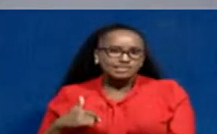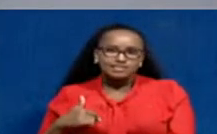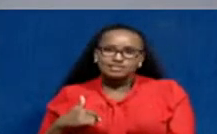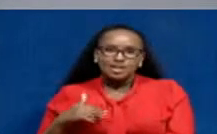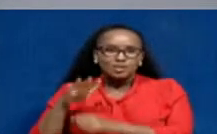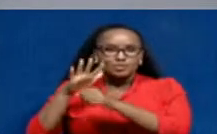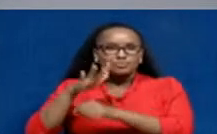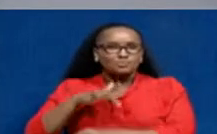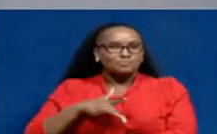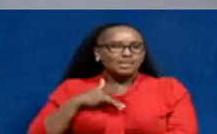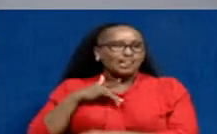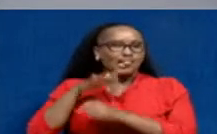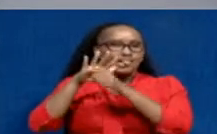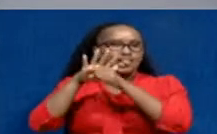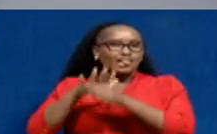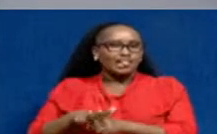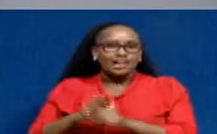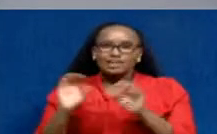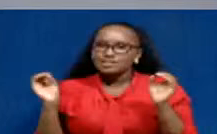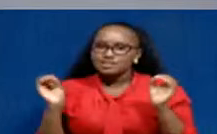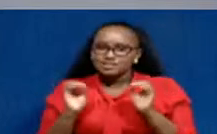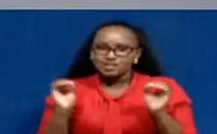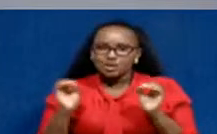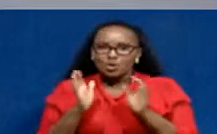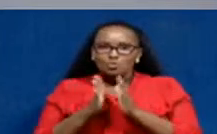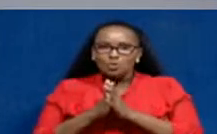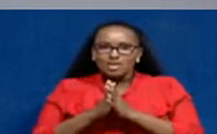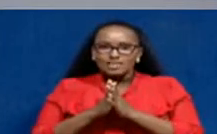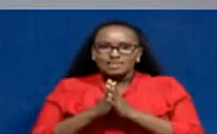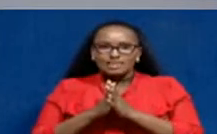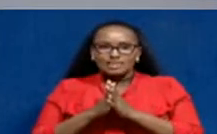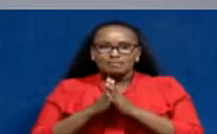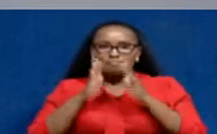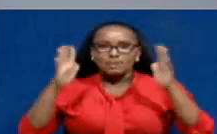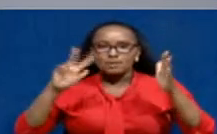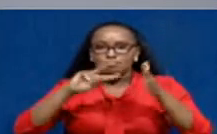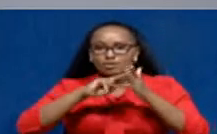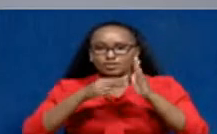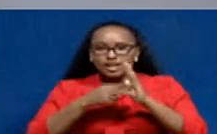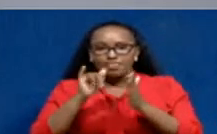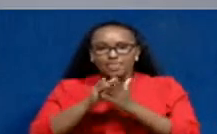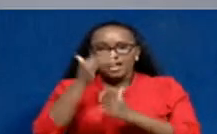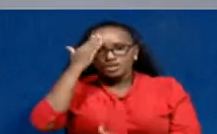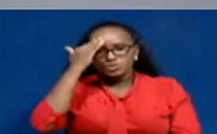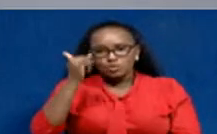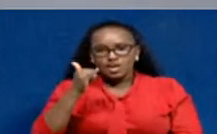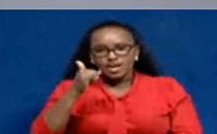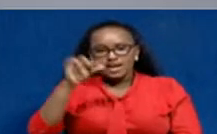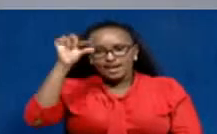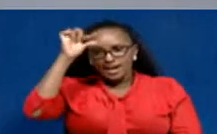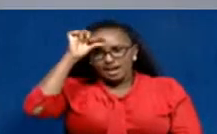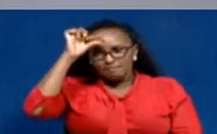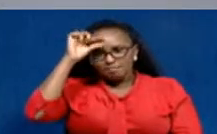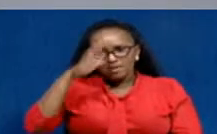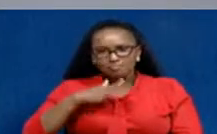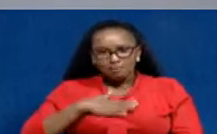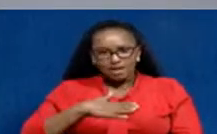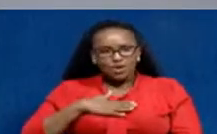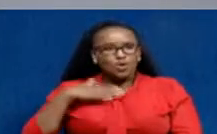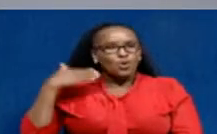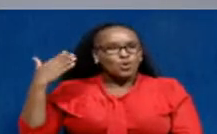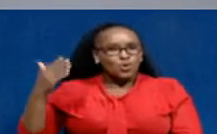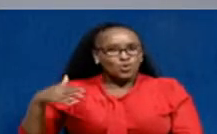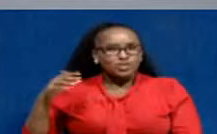be intimidated by bold projects. And that is why my administration, inspired by